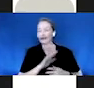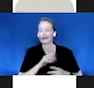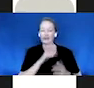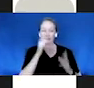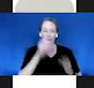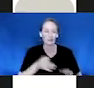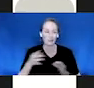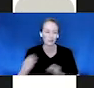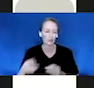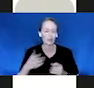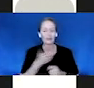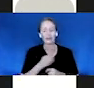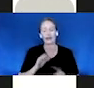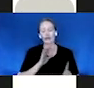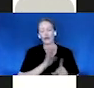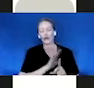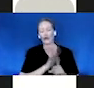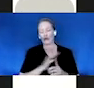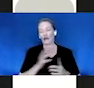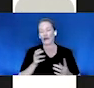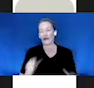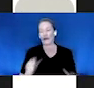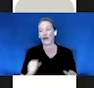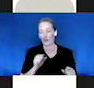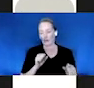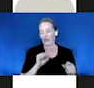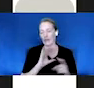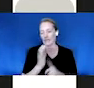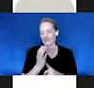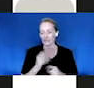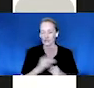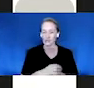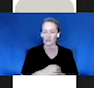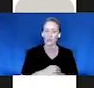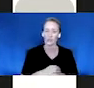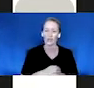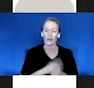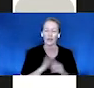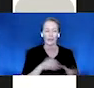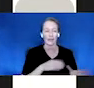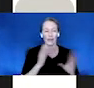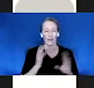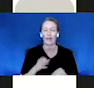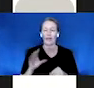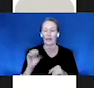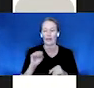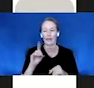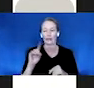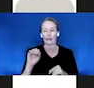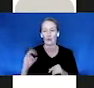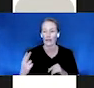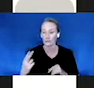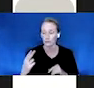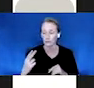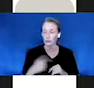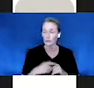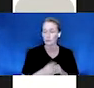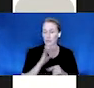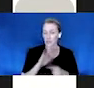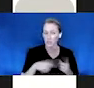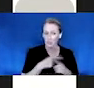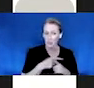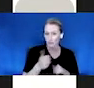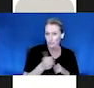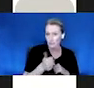conditions. Again, bigger bubble when we start looking at social determinants of health. We're going to think about transportation. Was that an issue for